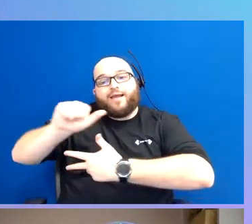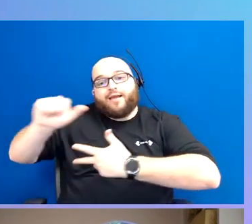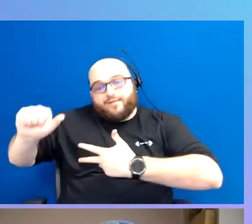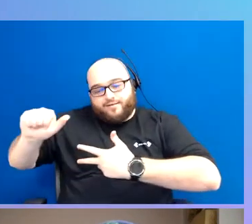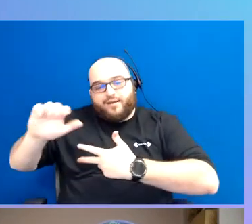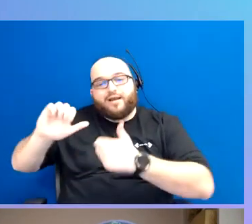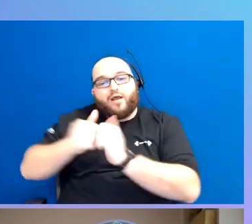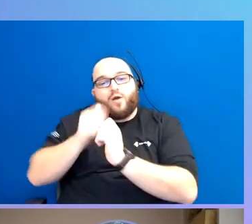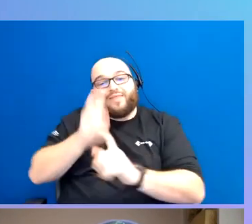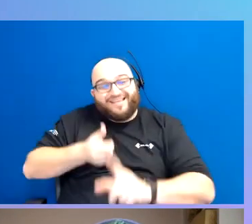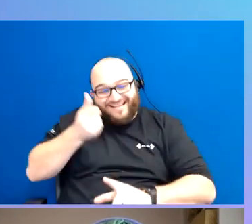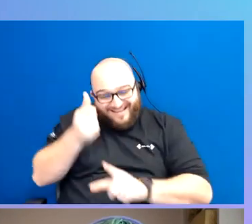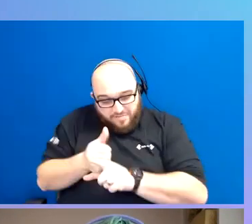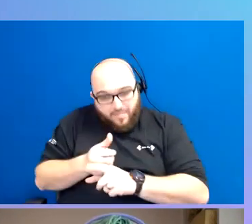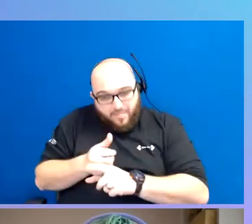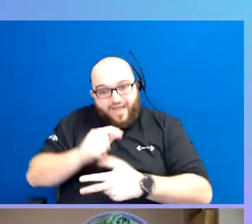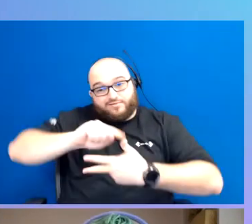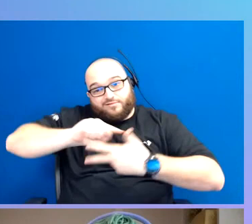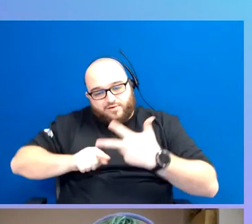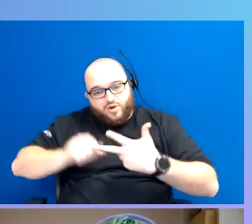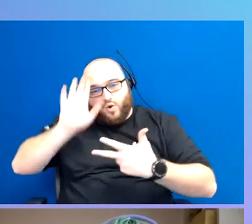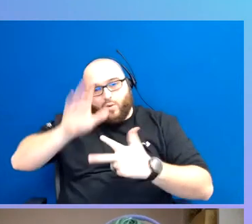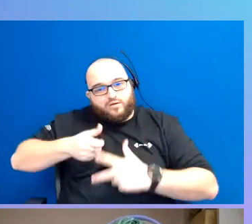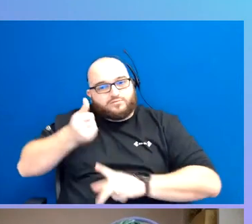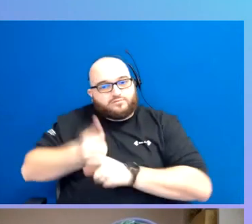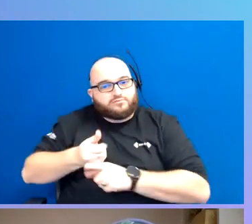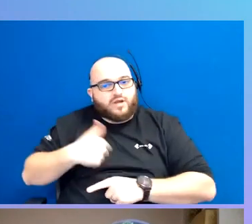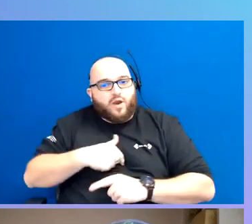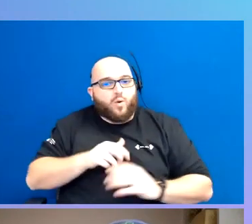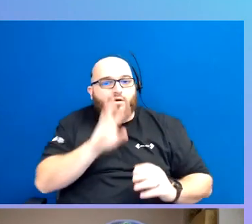WCAG relates to our web content